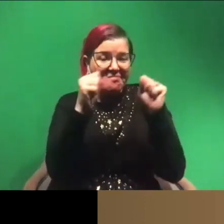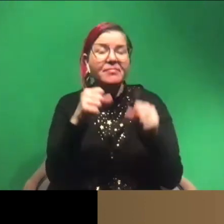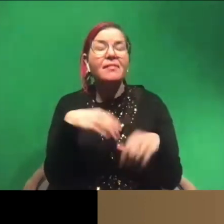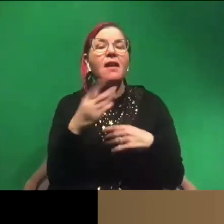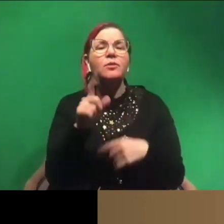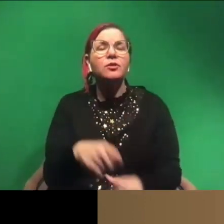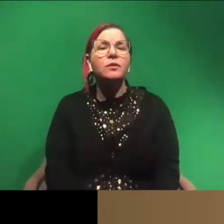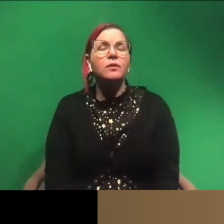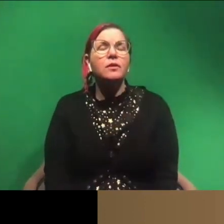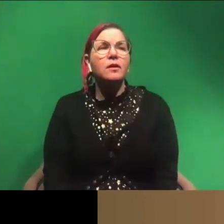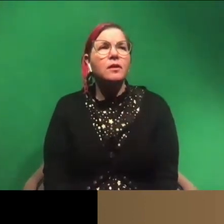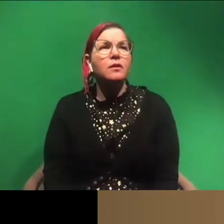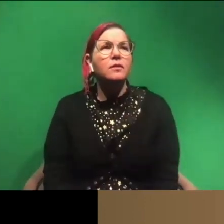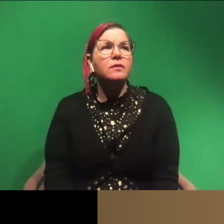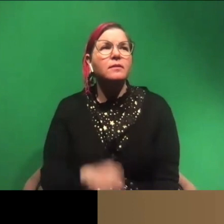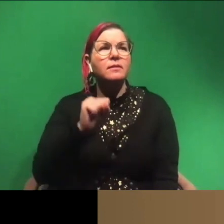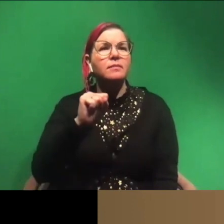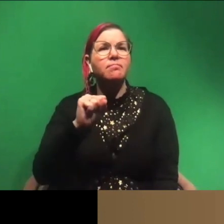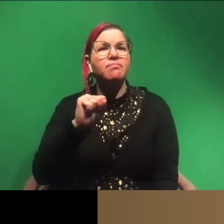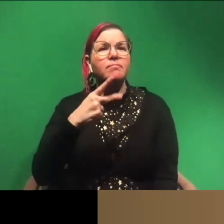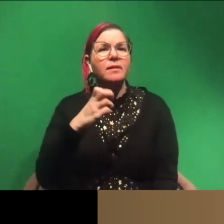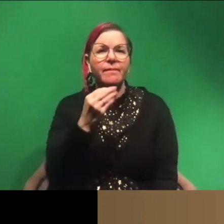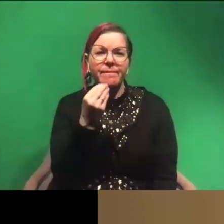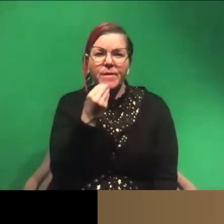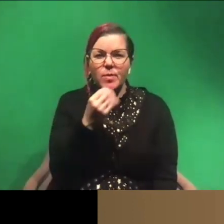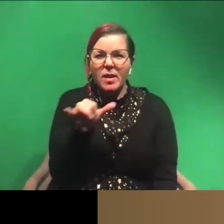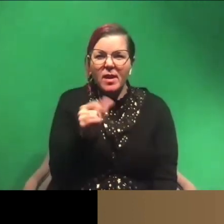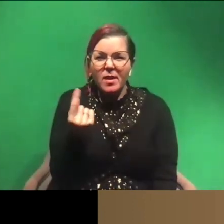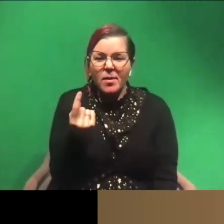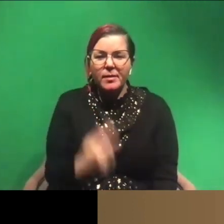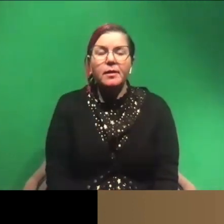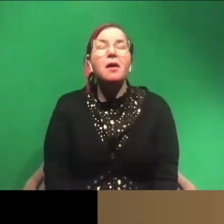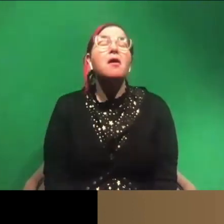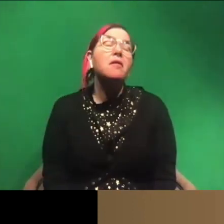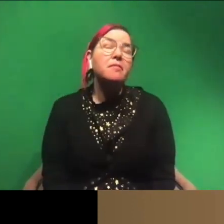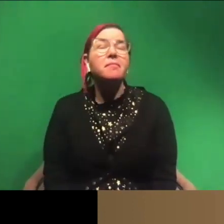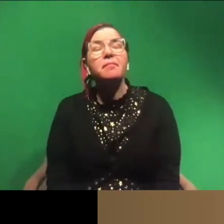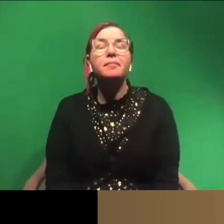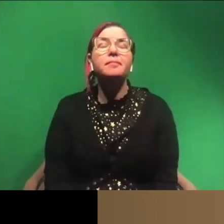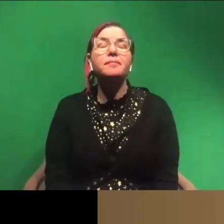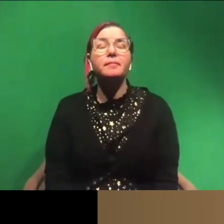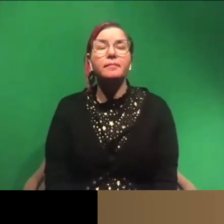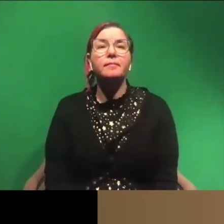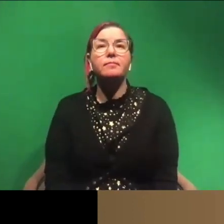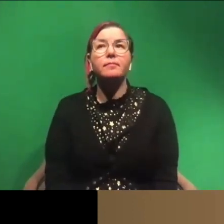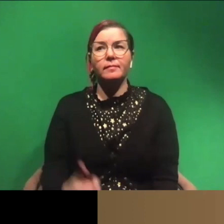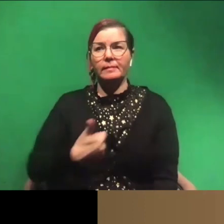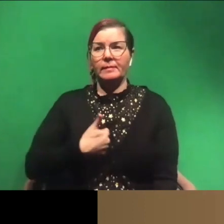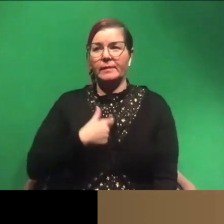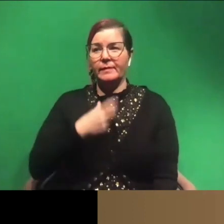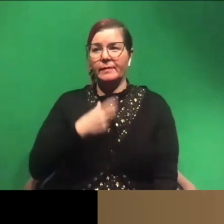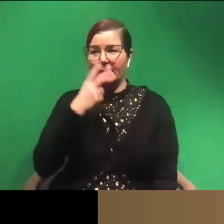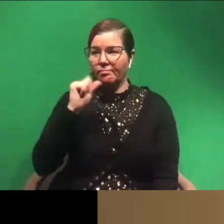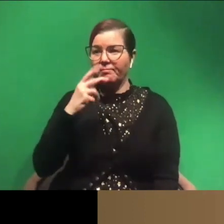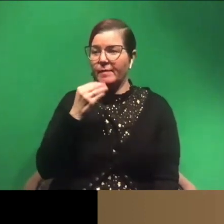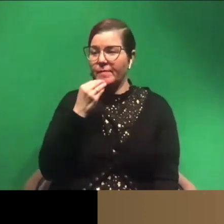question. What is space food like? Ooh. So I've only seen space food in